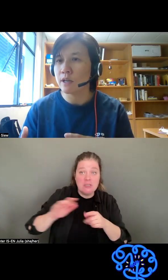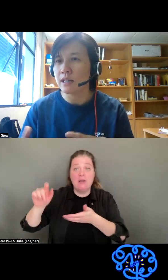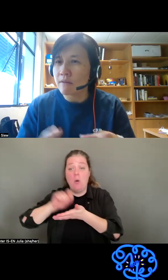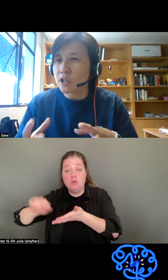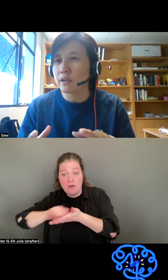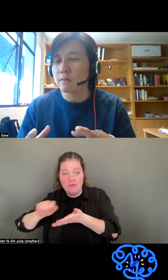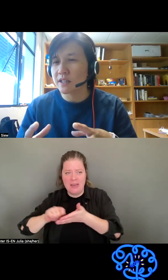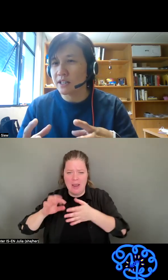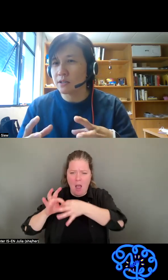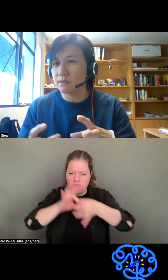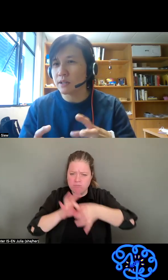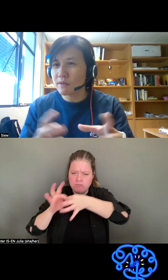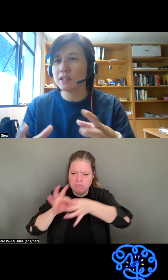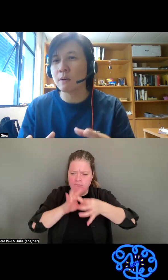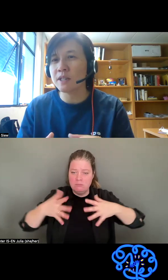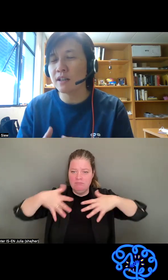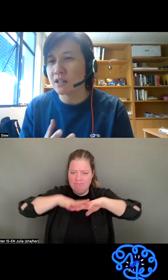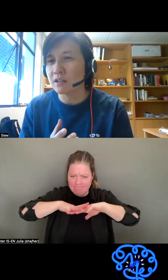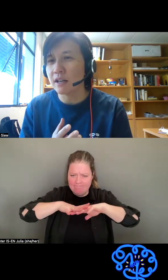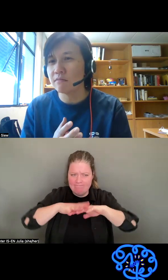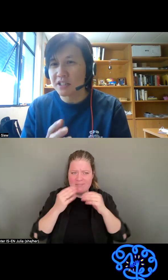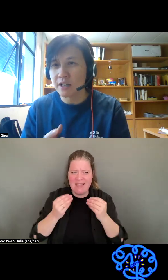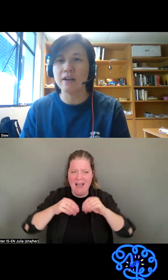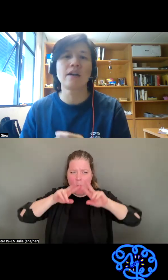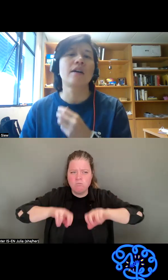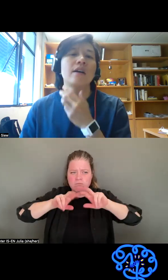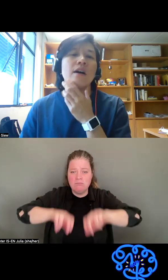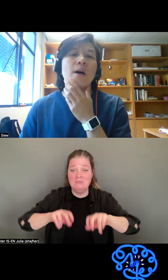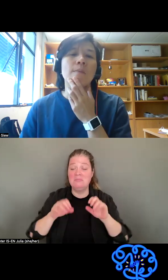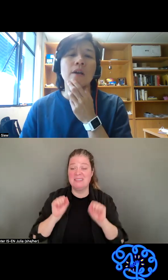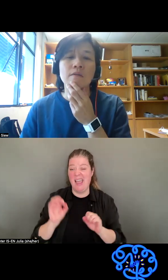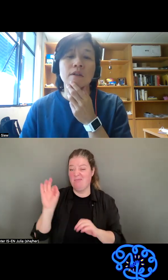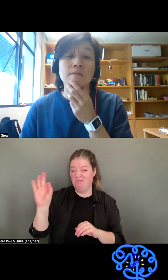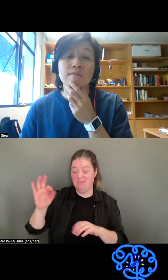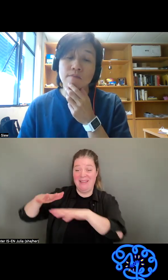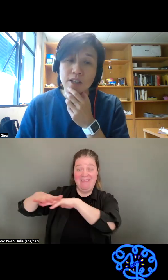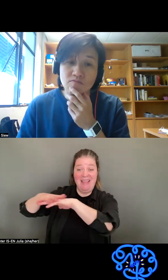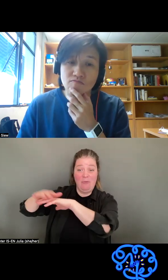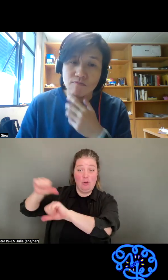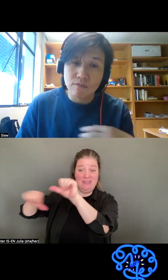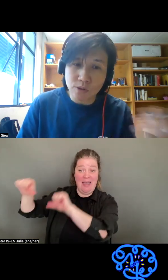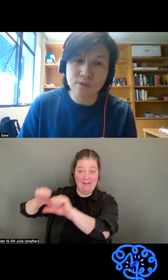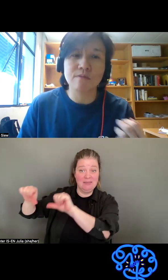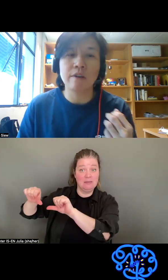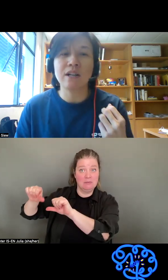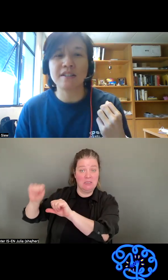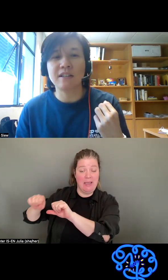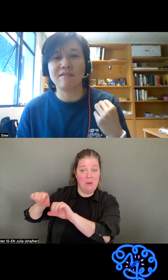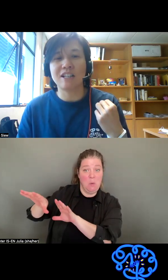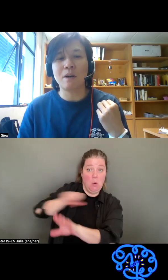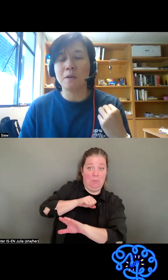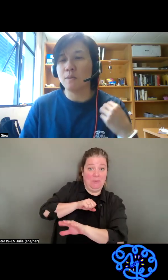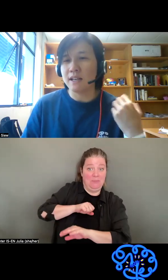orthography, and we can leverage on network science to give us a representation that does that. And we can do very